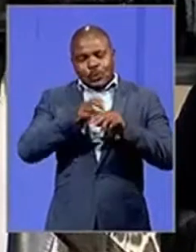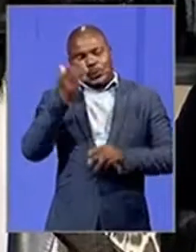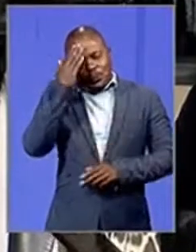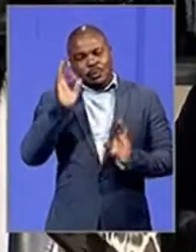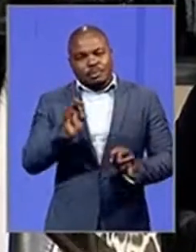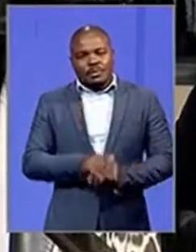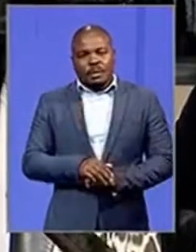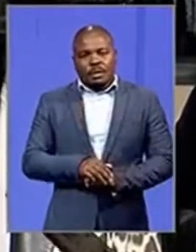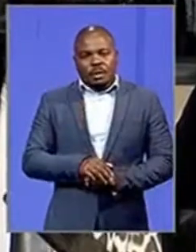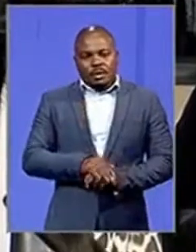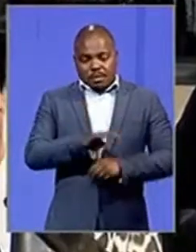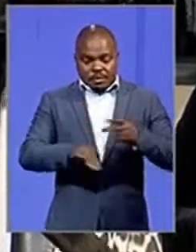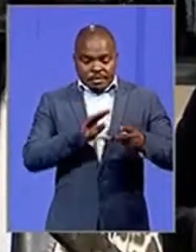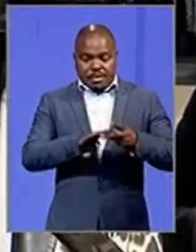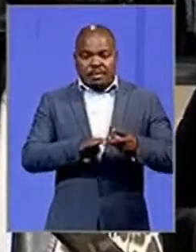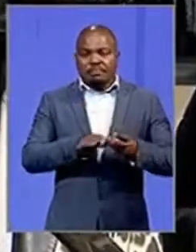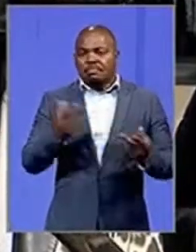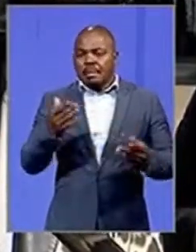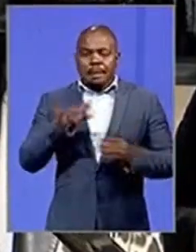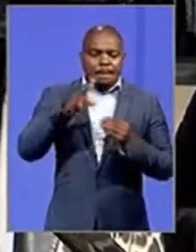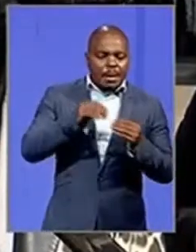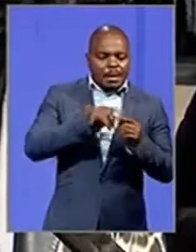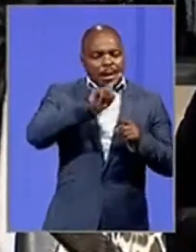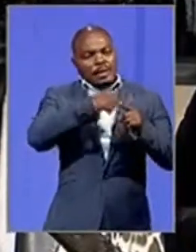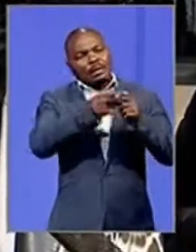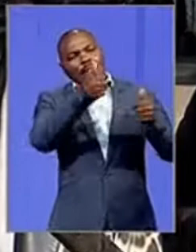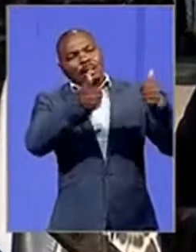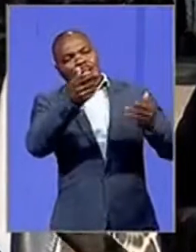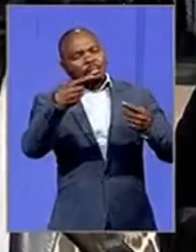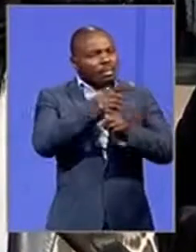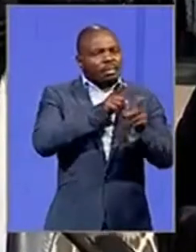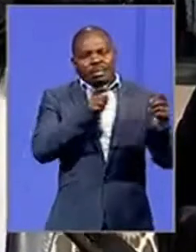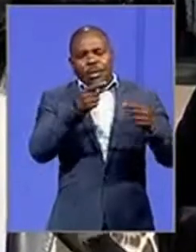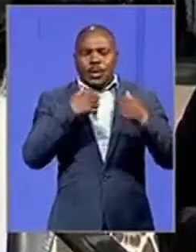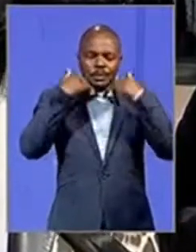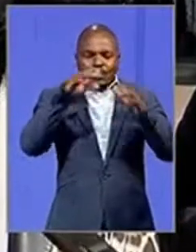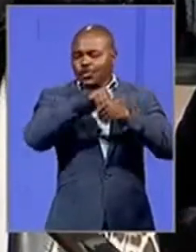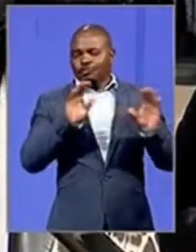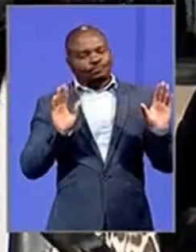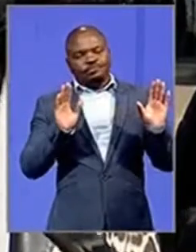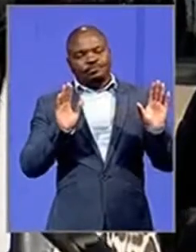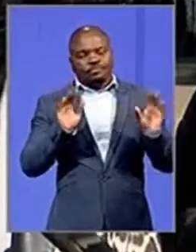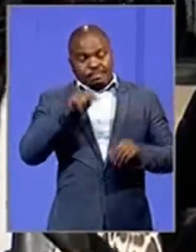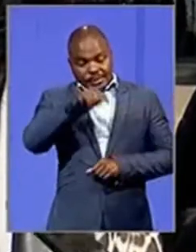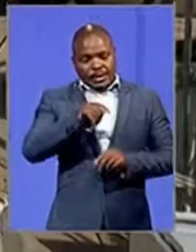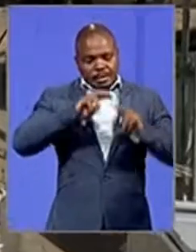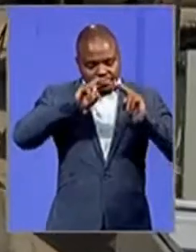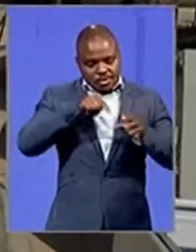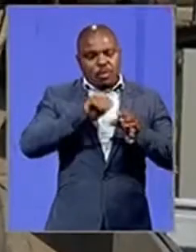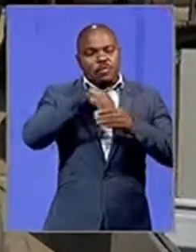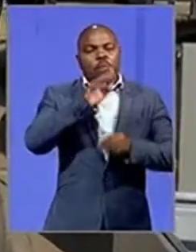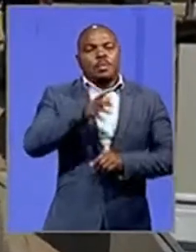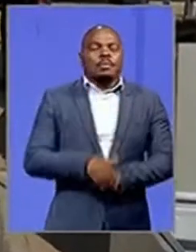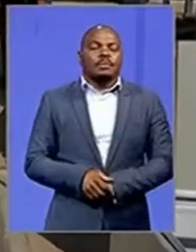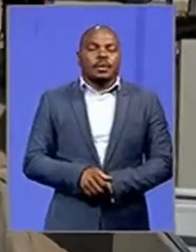to get involved in what the different members of the executive are saying, Chairperson. That will be part of such a process.